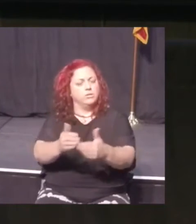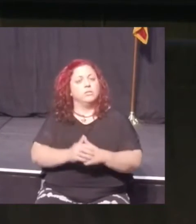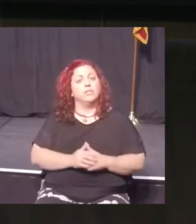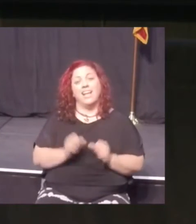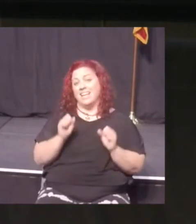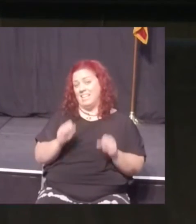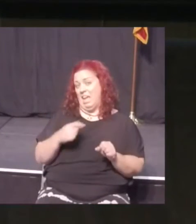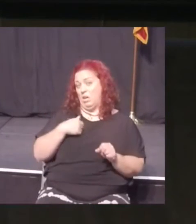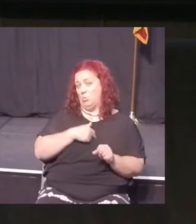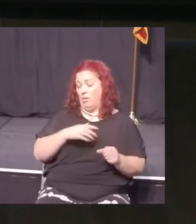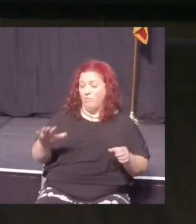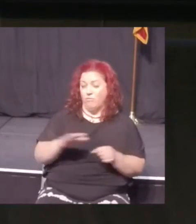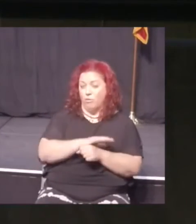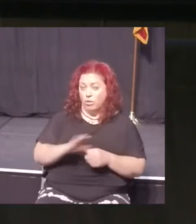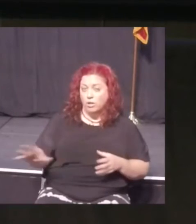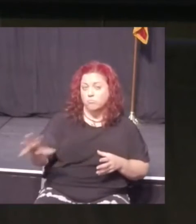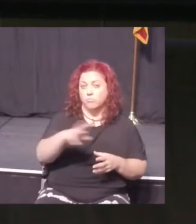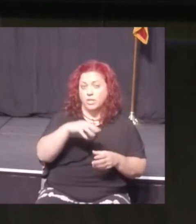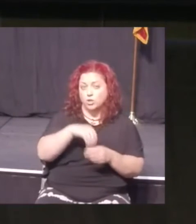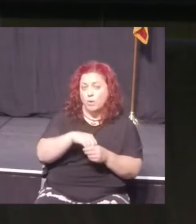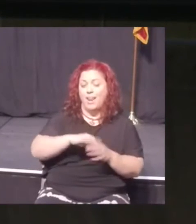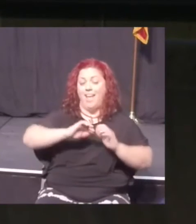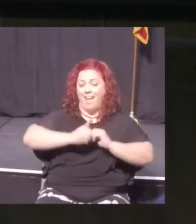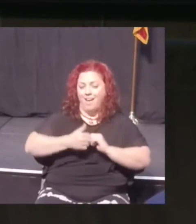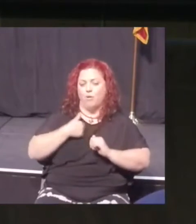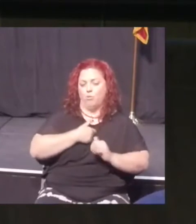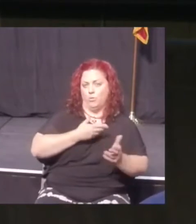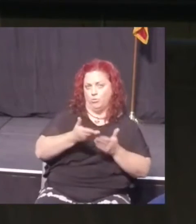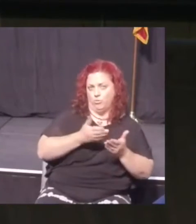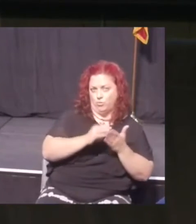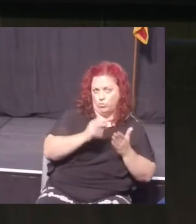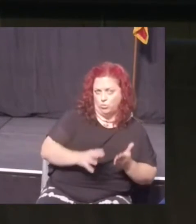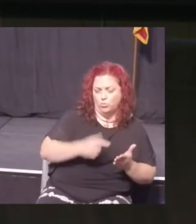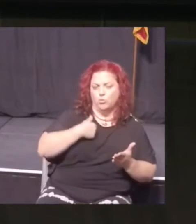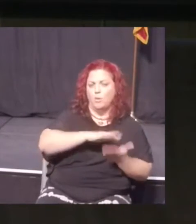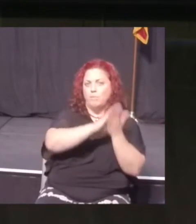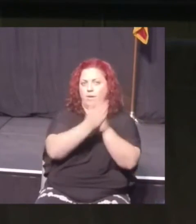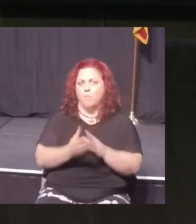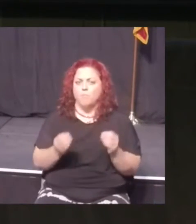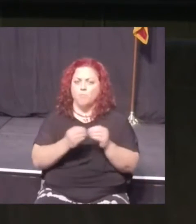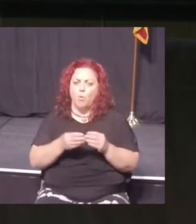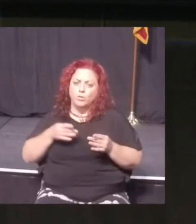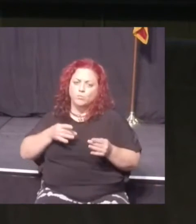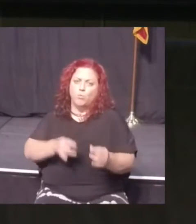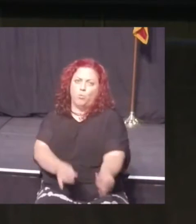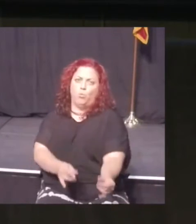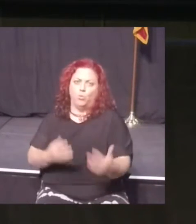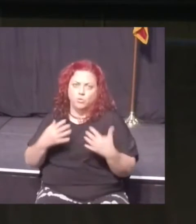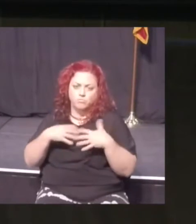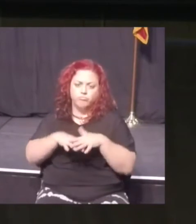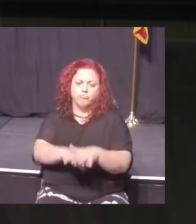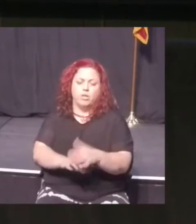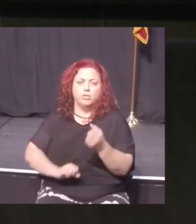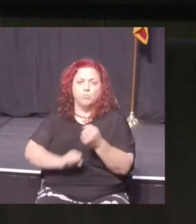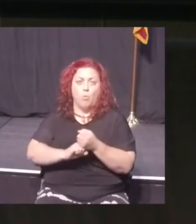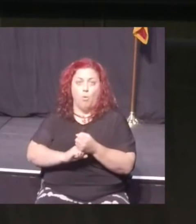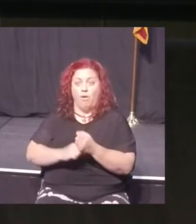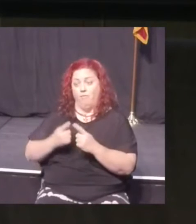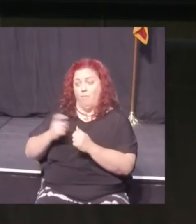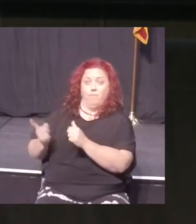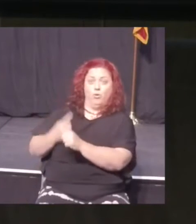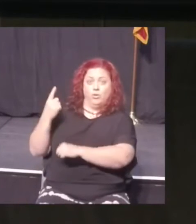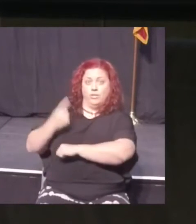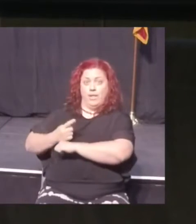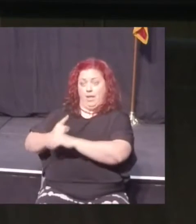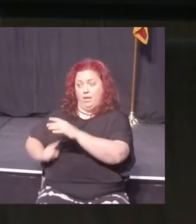Can we fully integrate how we serve students so that we seamlessly support them from the day they're admitted through the day